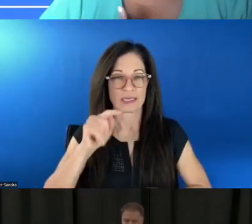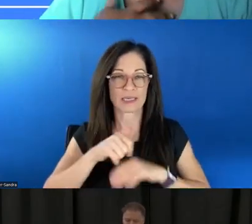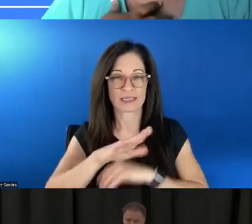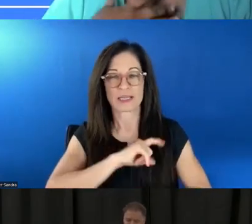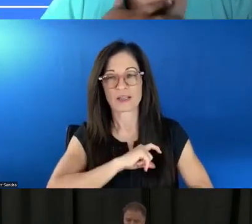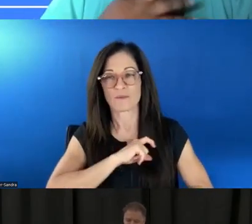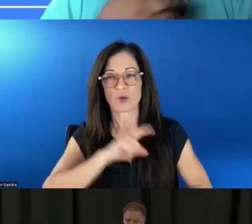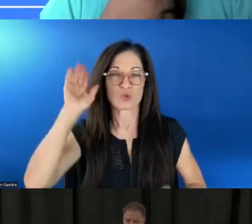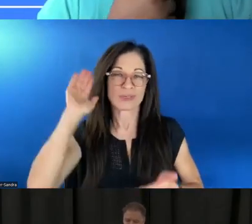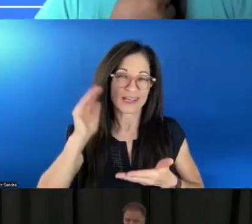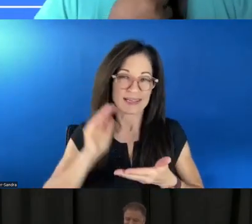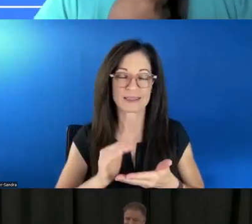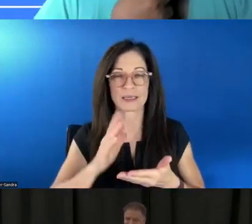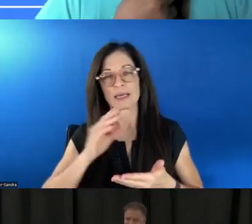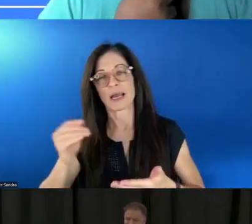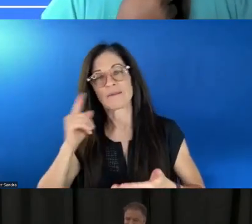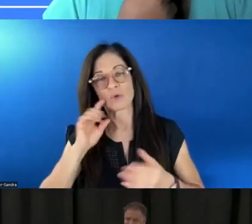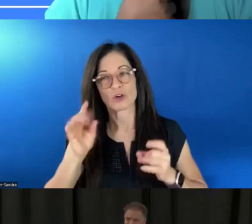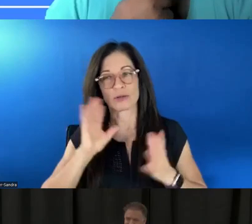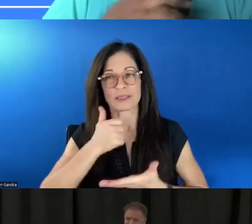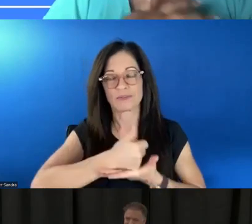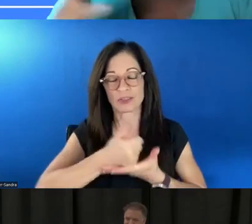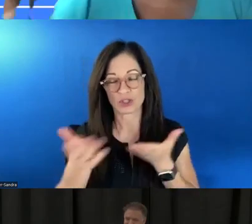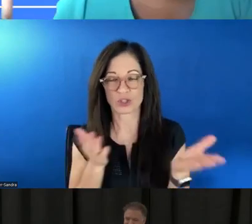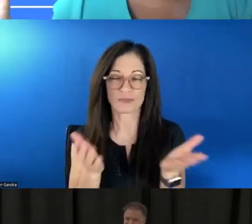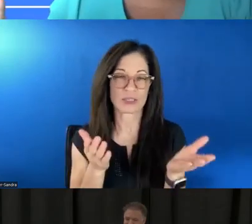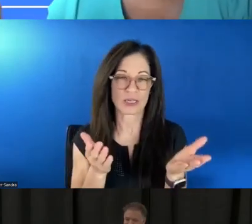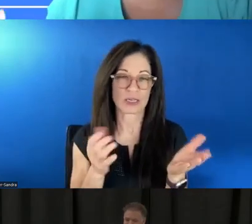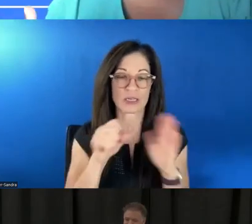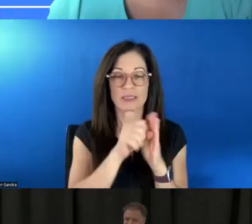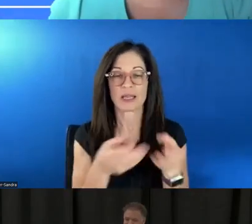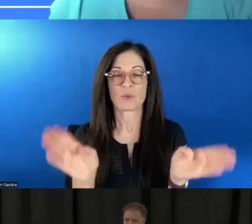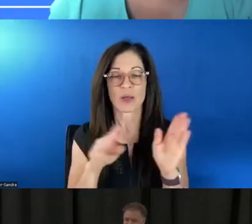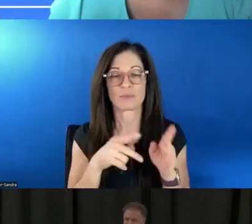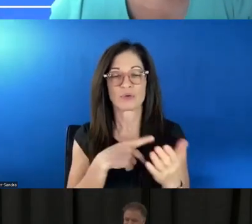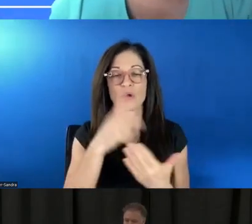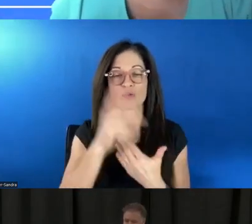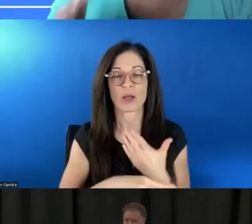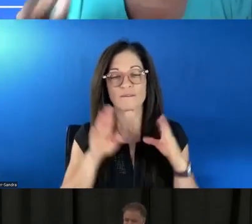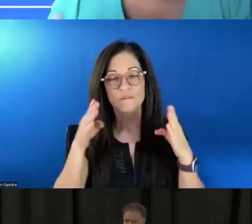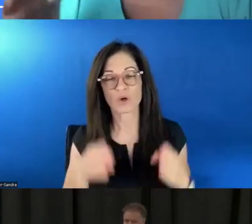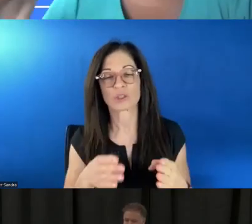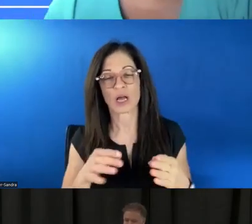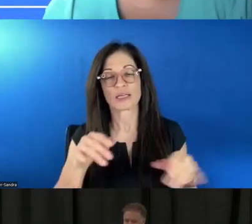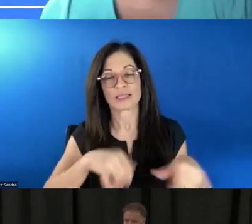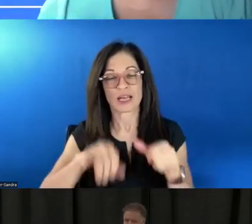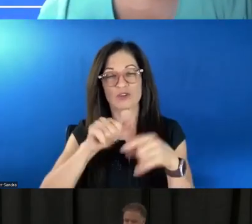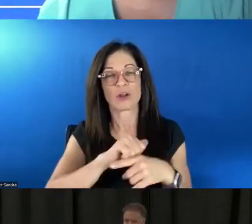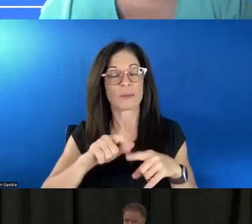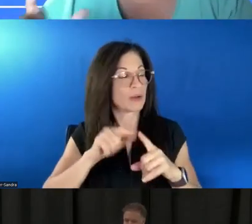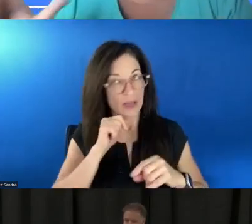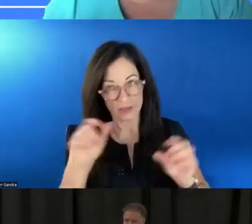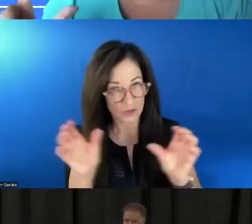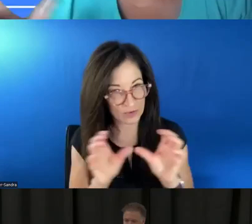de-escalate and for crisis intervention services. Statewide programs have focused on a standard training, but not